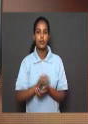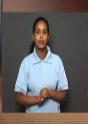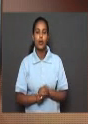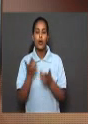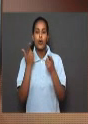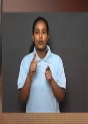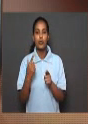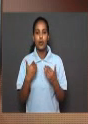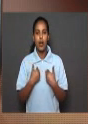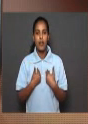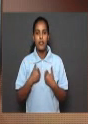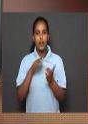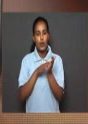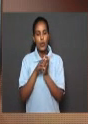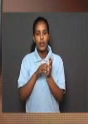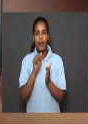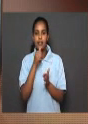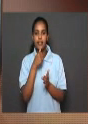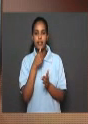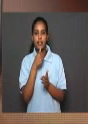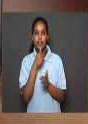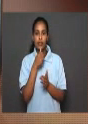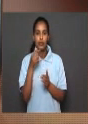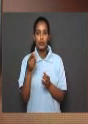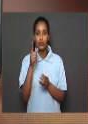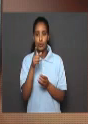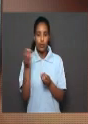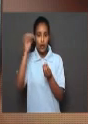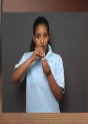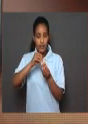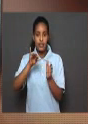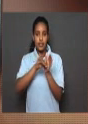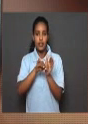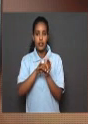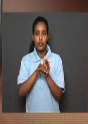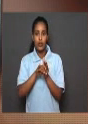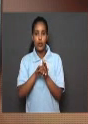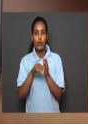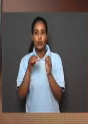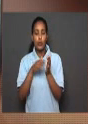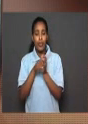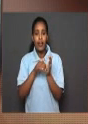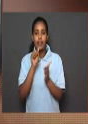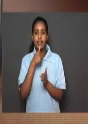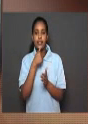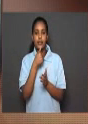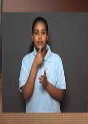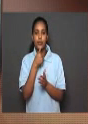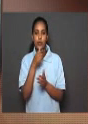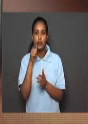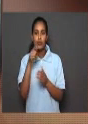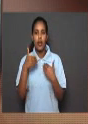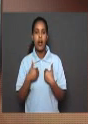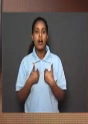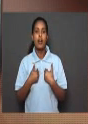When you have a weak acid and you add the salt of that weak acid, you